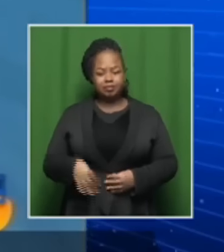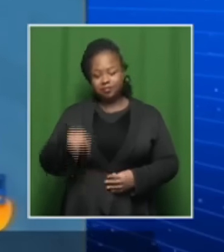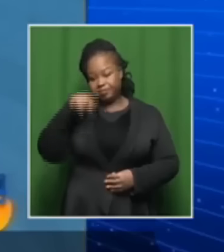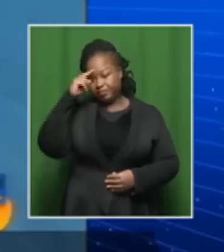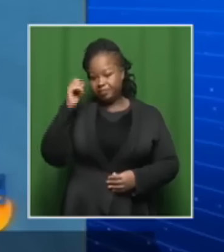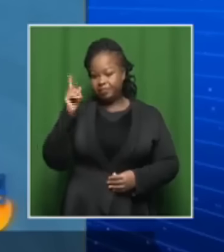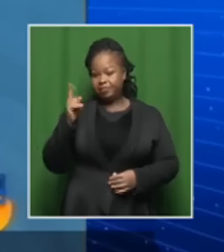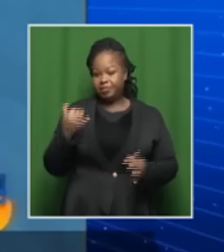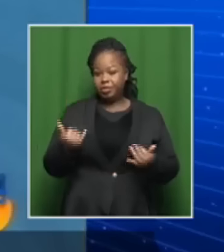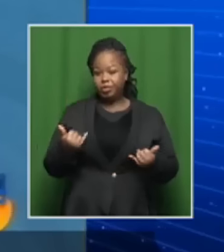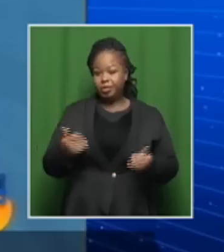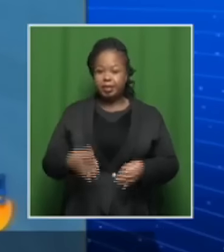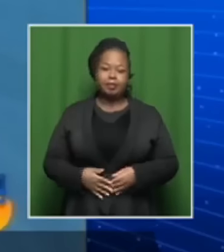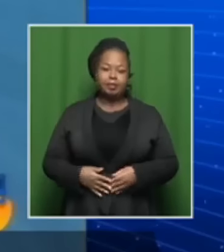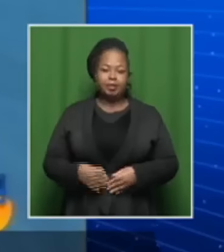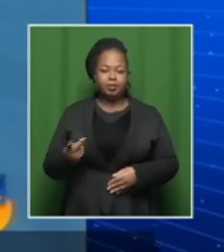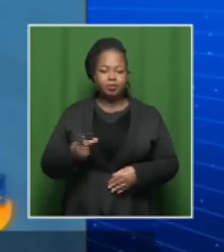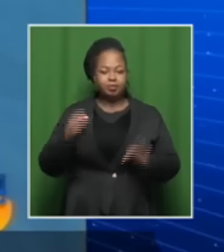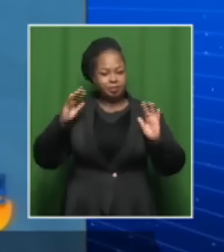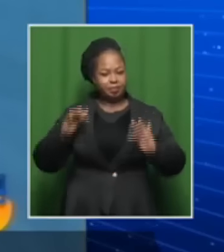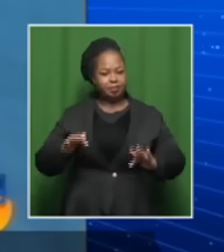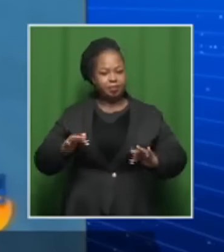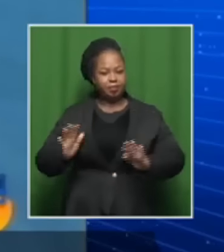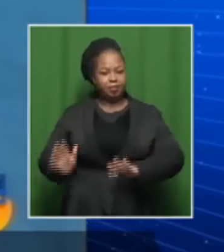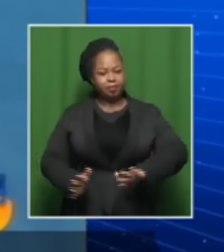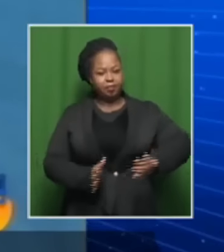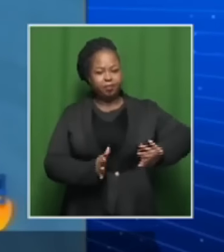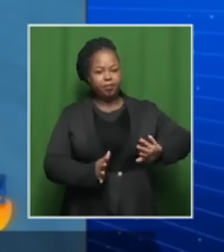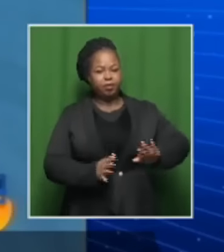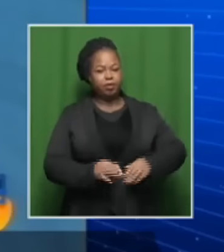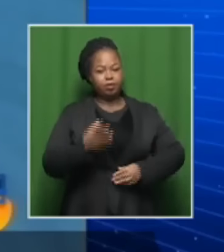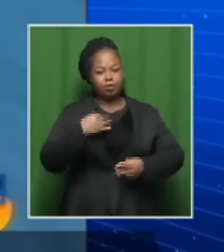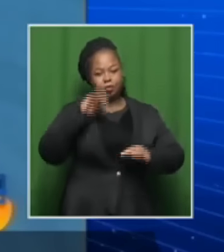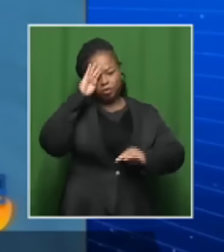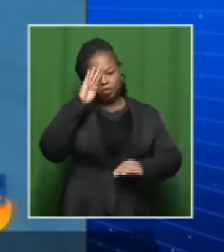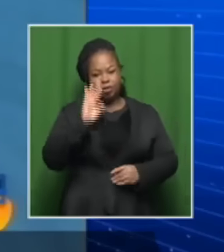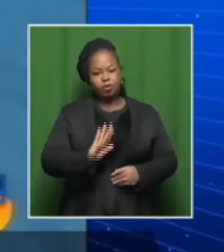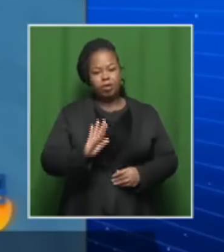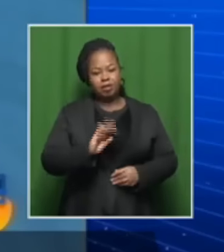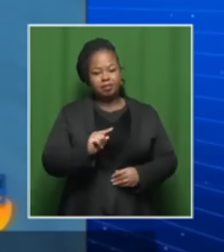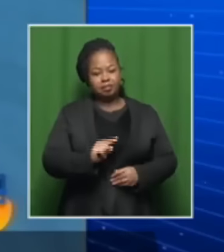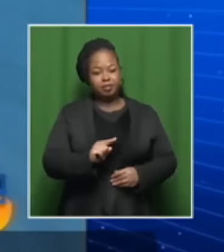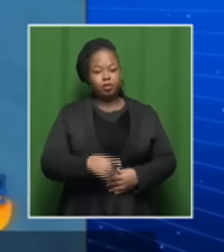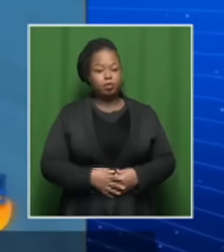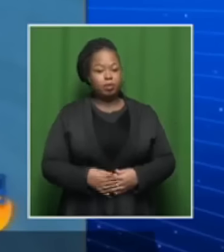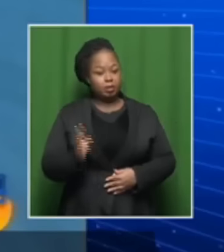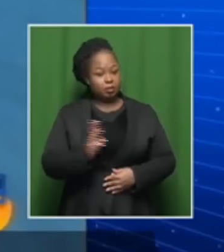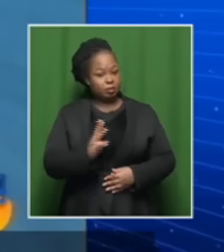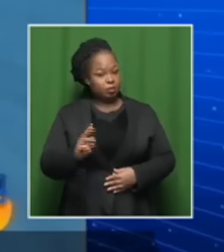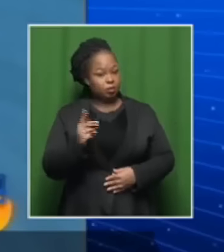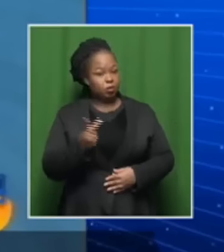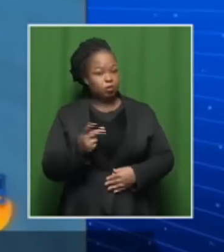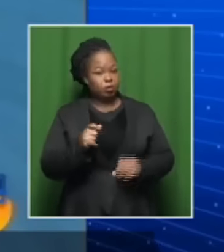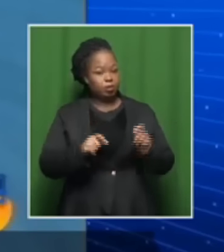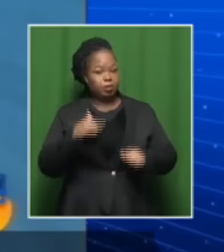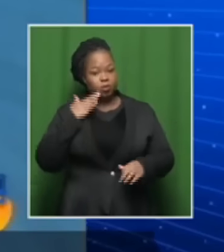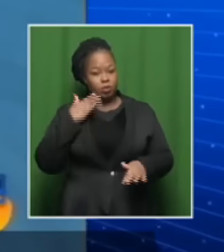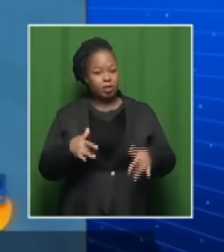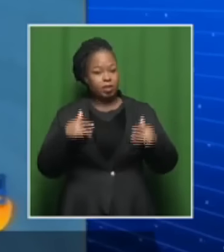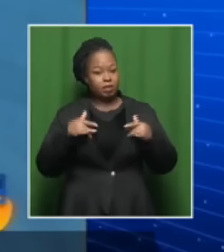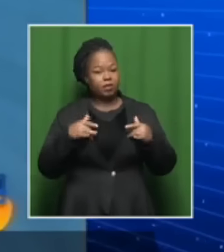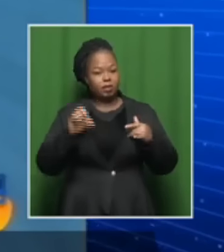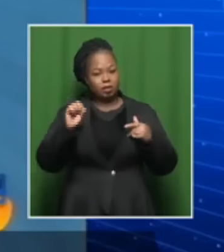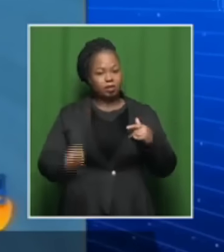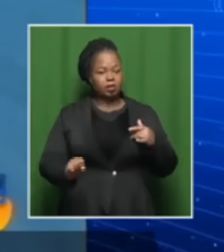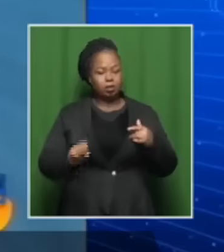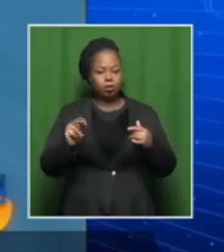today. But the heavy rain has now moved westward into Botswana. So we do have a warning out for the people living in southern Botswana